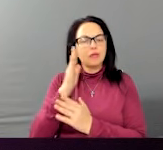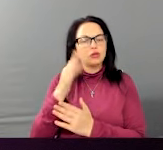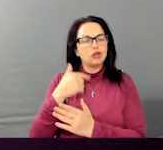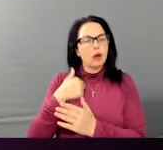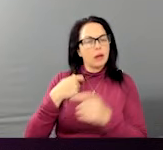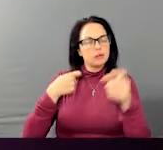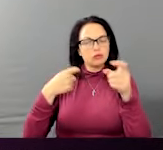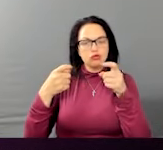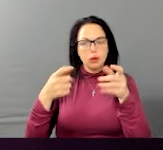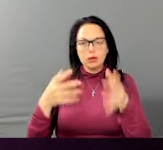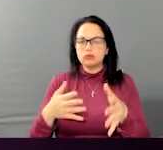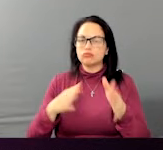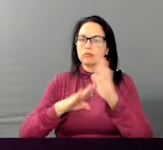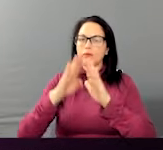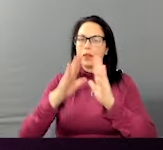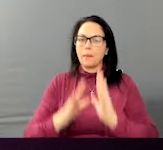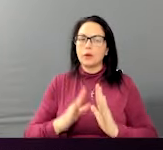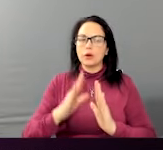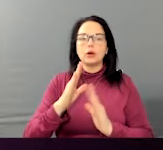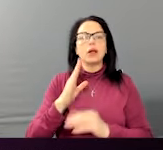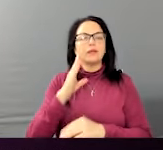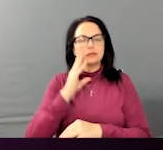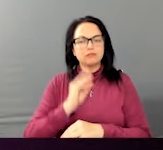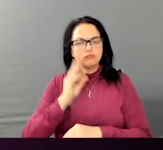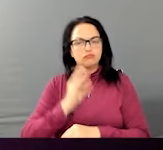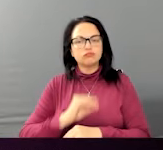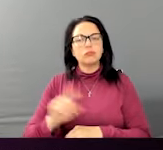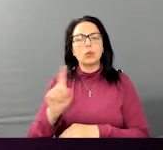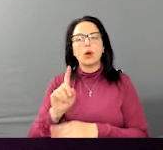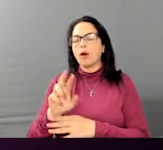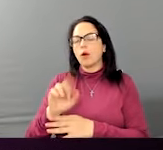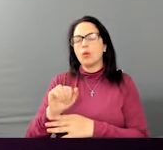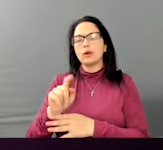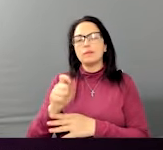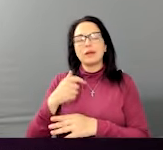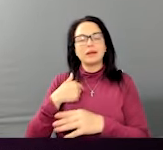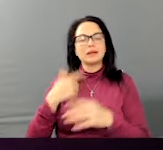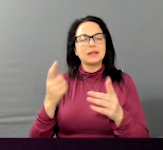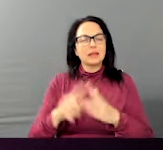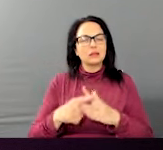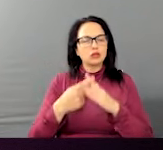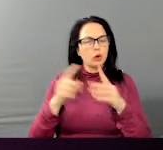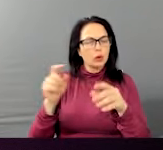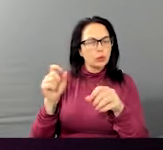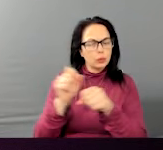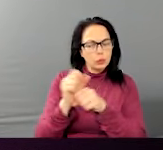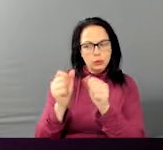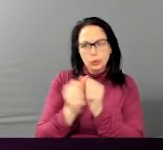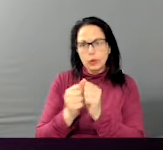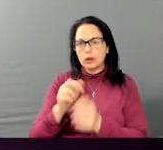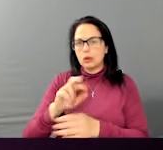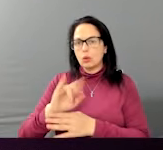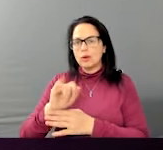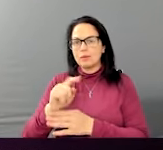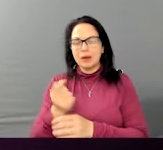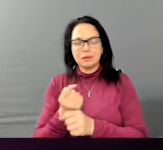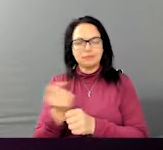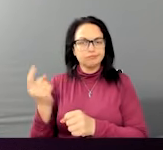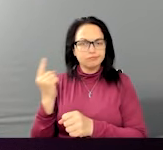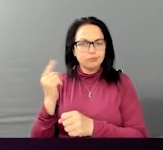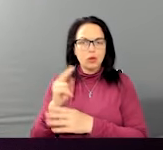at Remix. I joined up with Remix back in November. I also created epicreact.dev